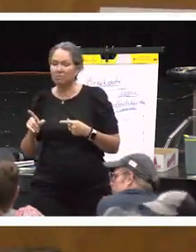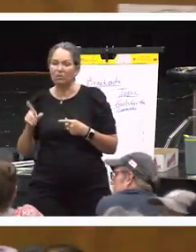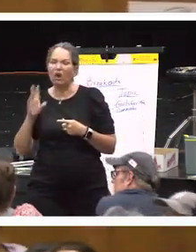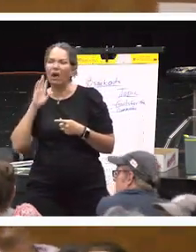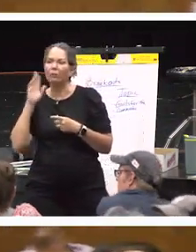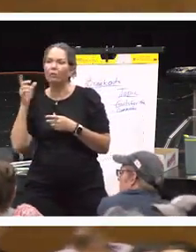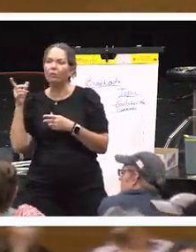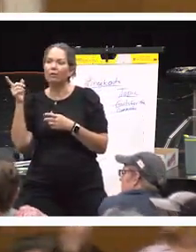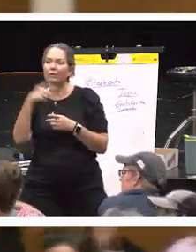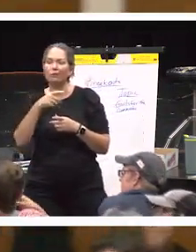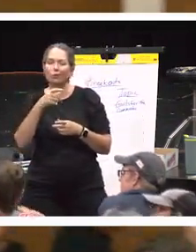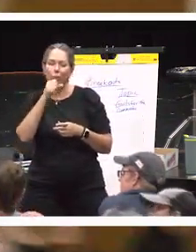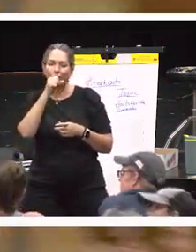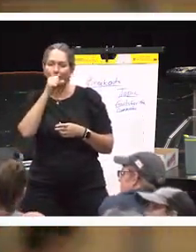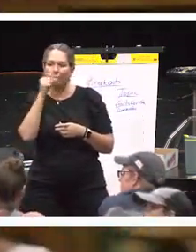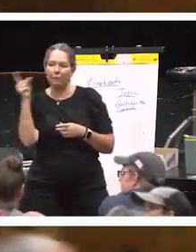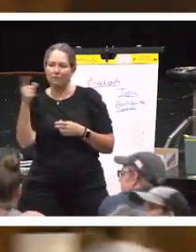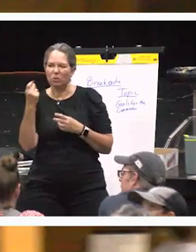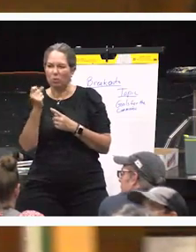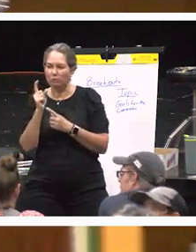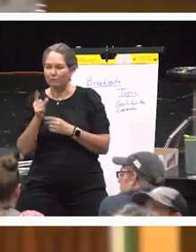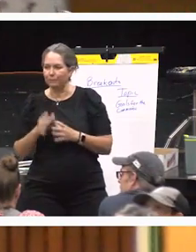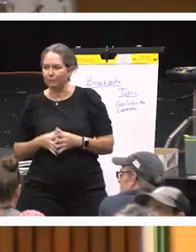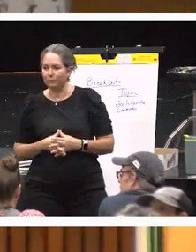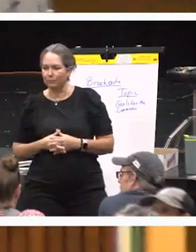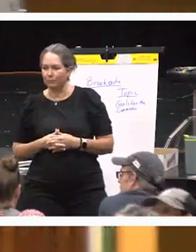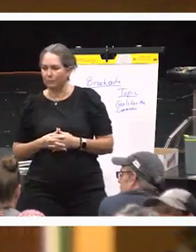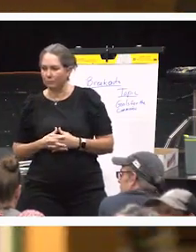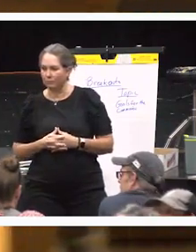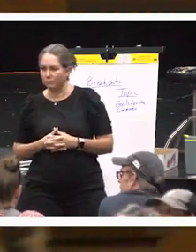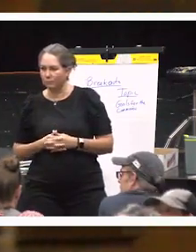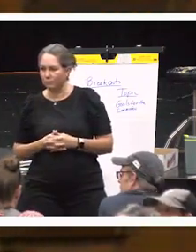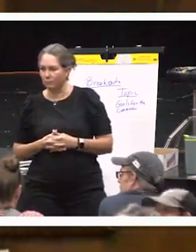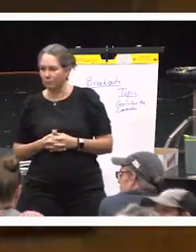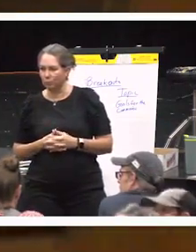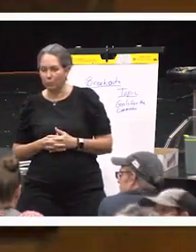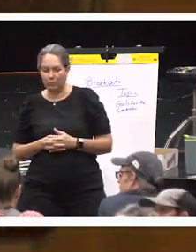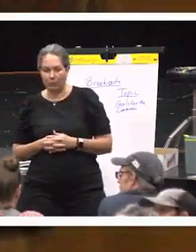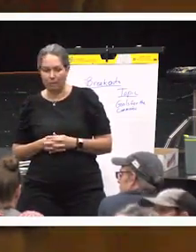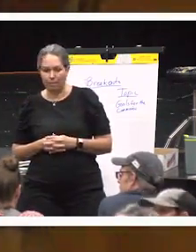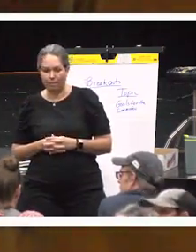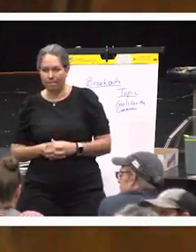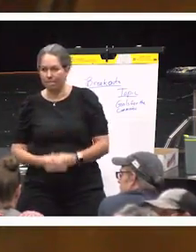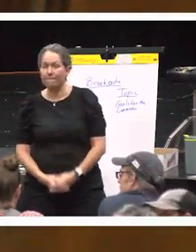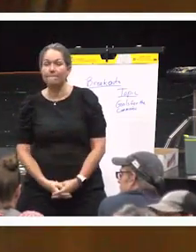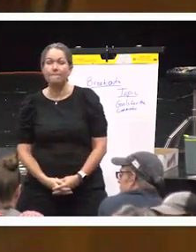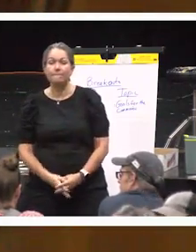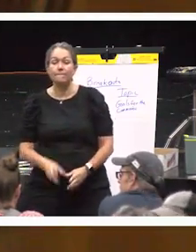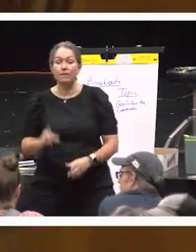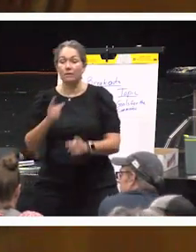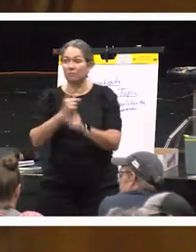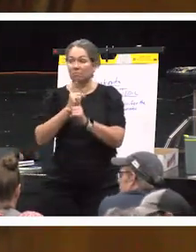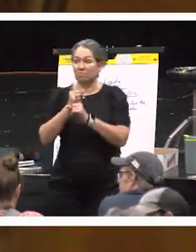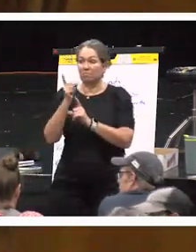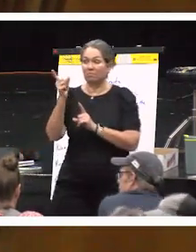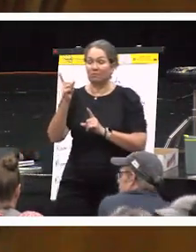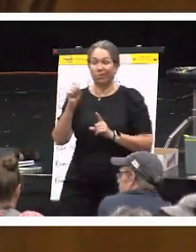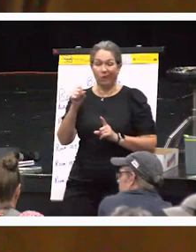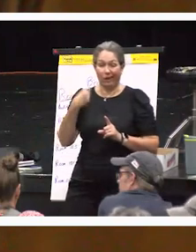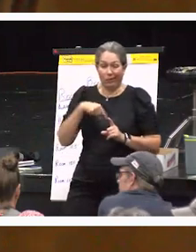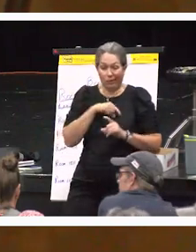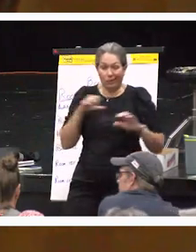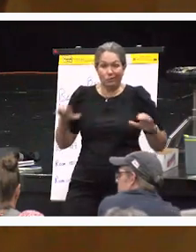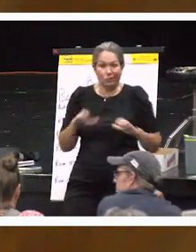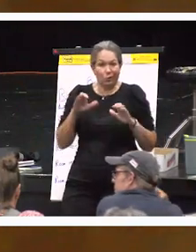over there. It's okay. Except you're not working hard enough. I mean, this is what we do all the